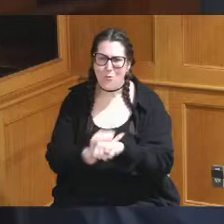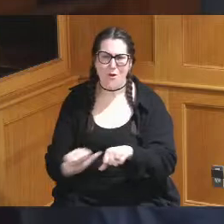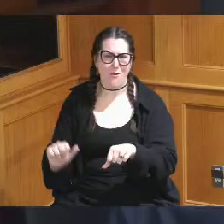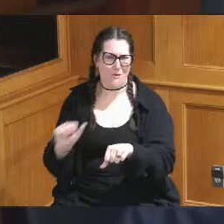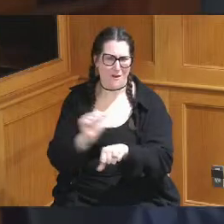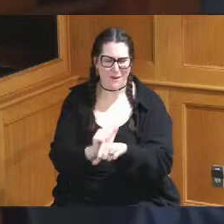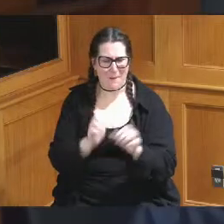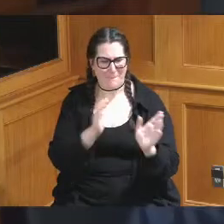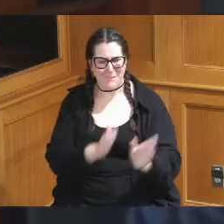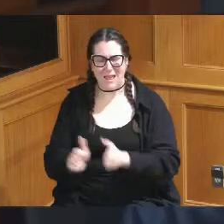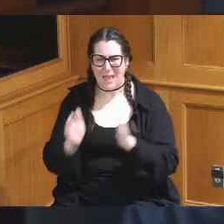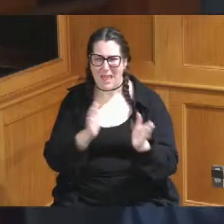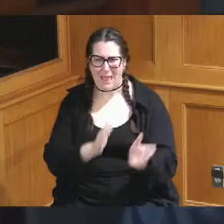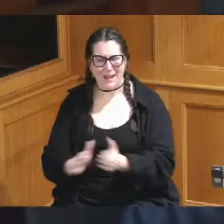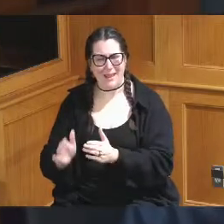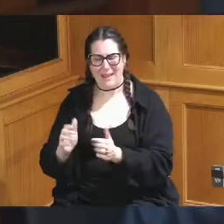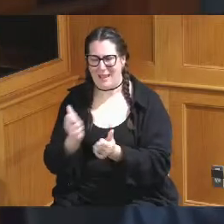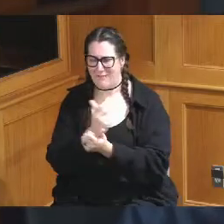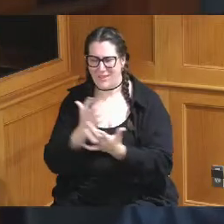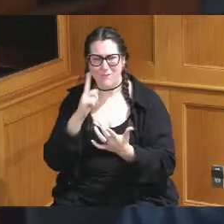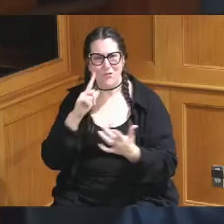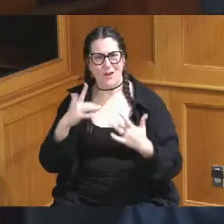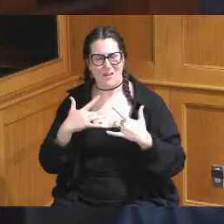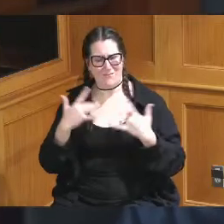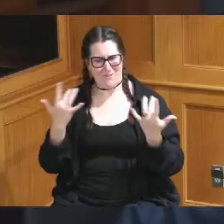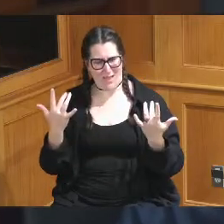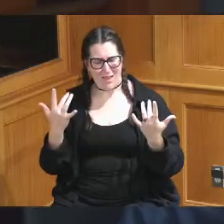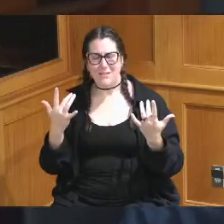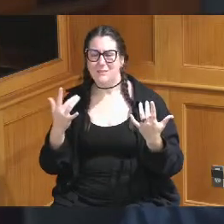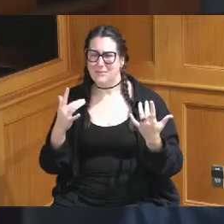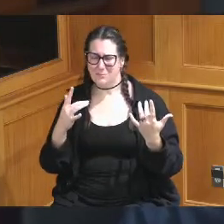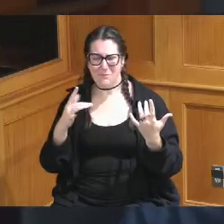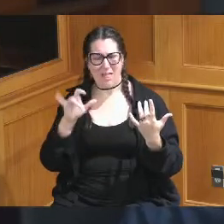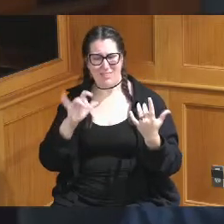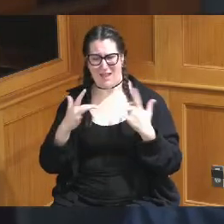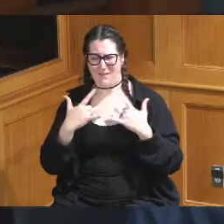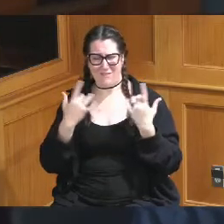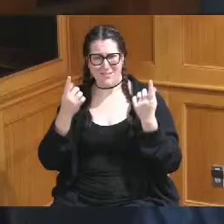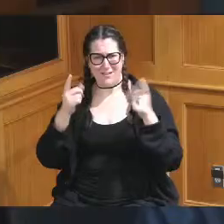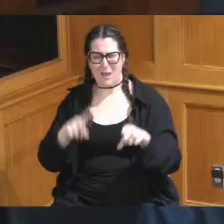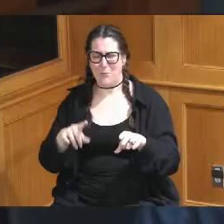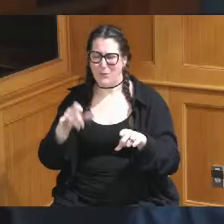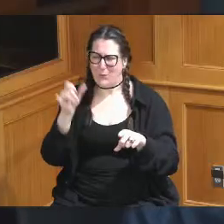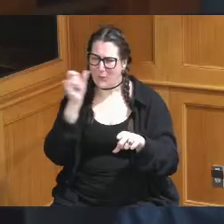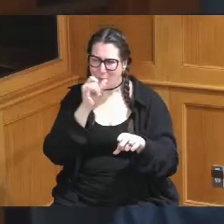planning to put it together. It was an outstanding event, but I do want